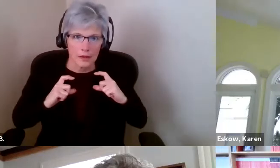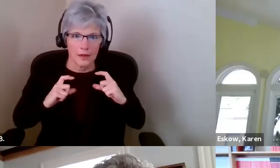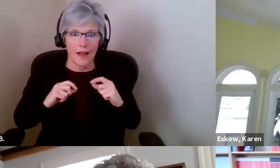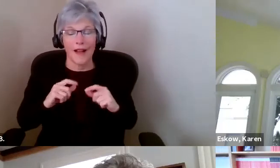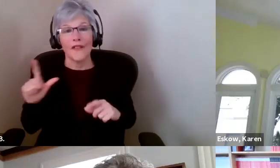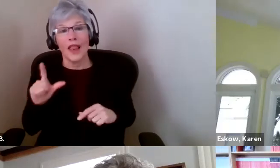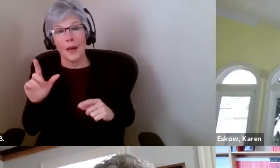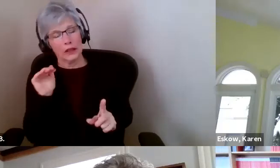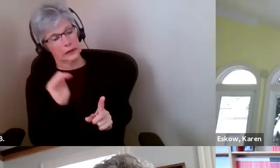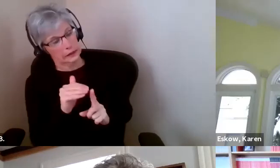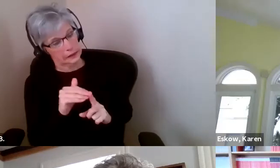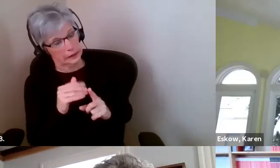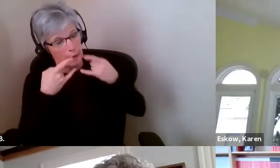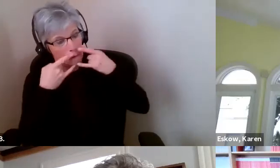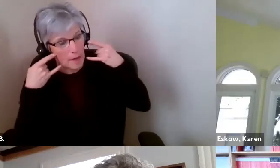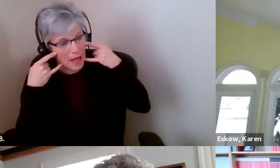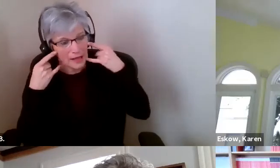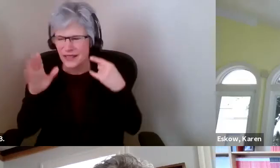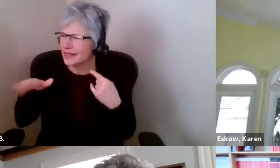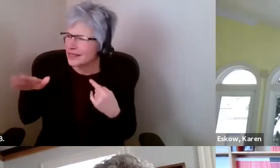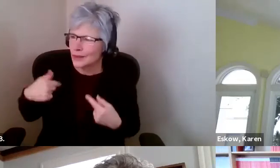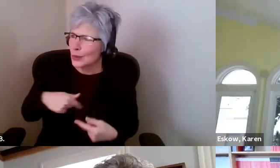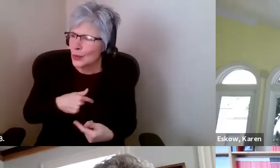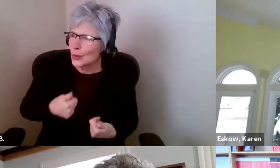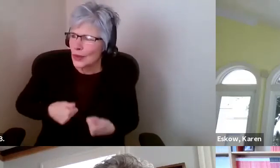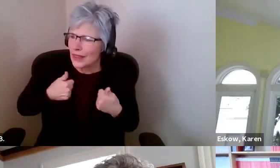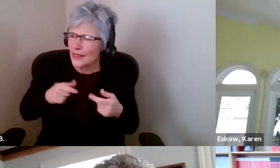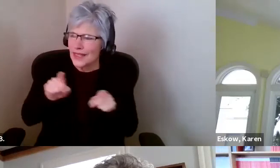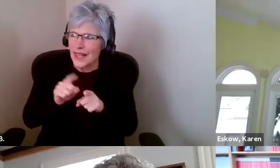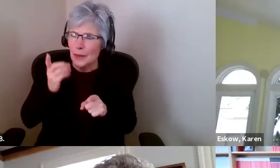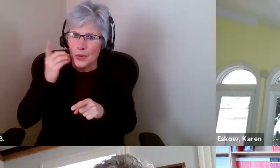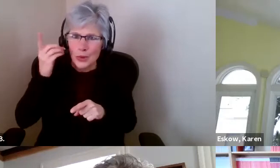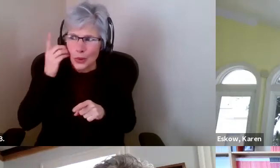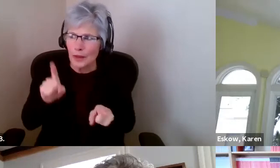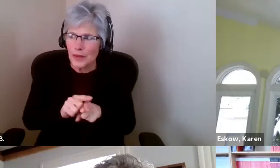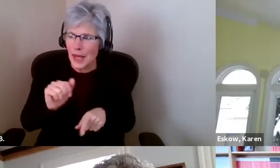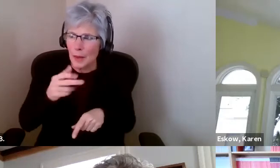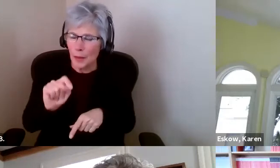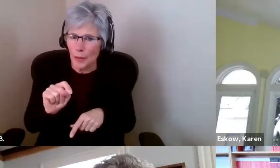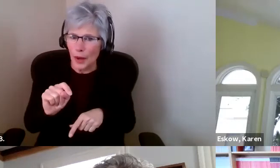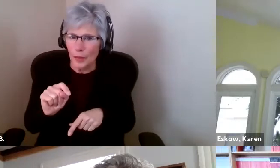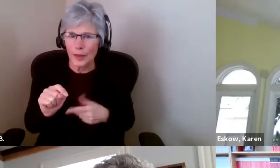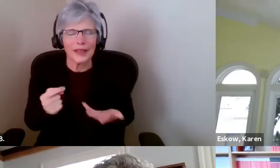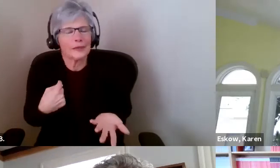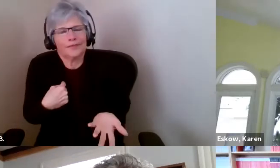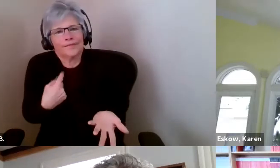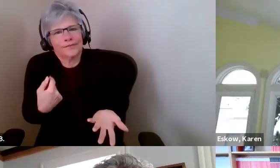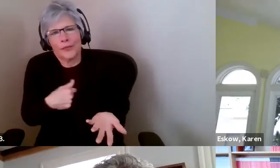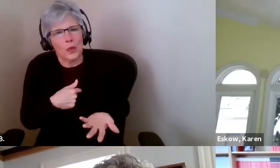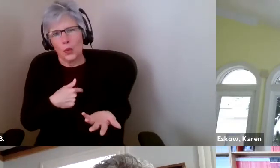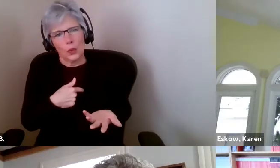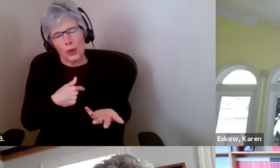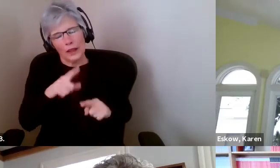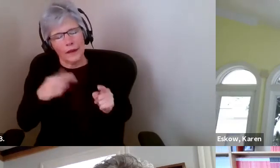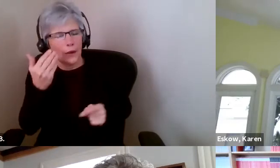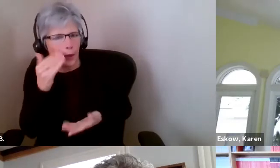masks on, they responded, well, we live in the same, dorm or in the same apartment. There's no way for us to know and we don't need to know.